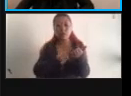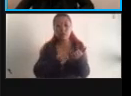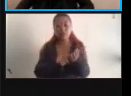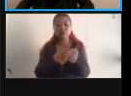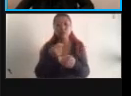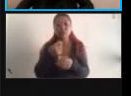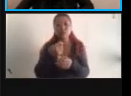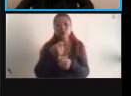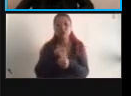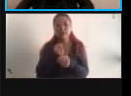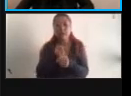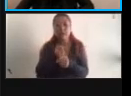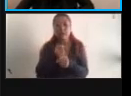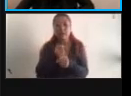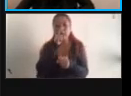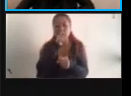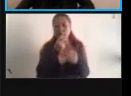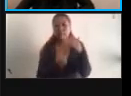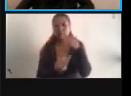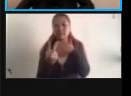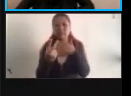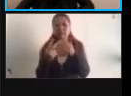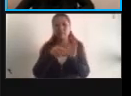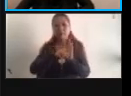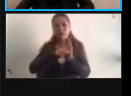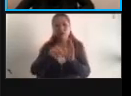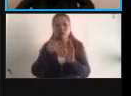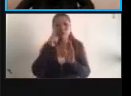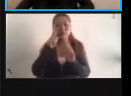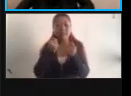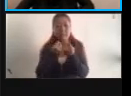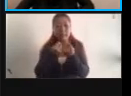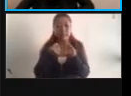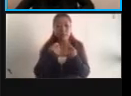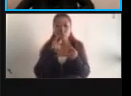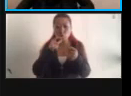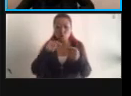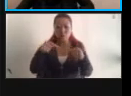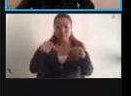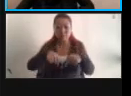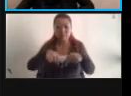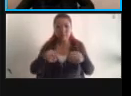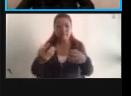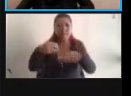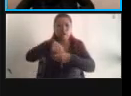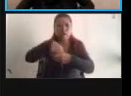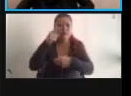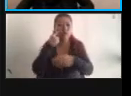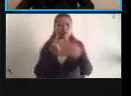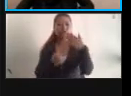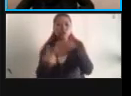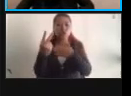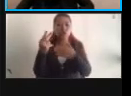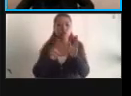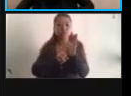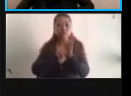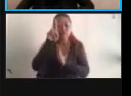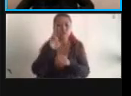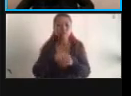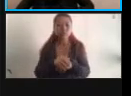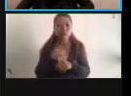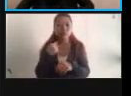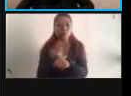predictive model of team composition for future space exploration. In this line of research, we use computational